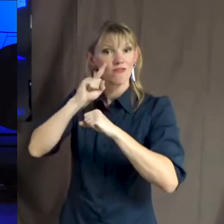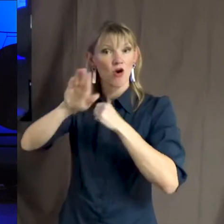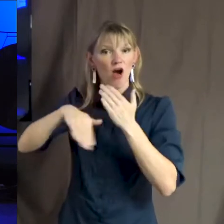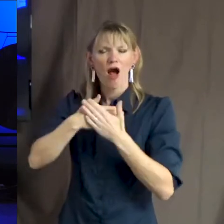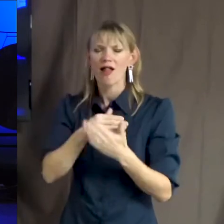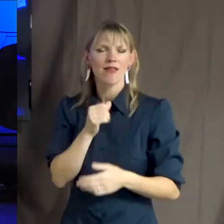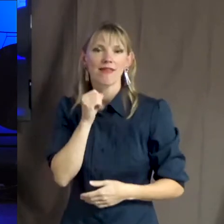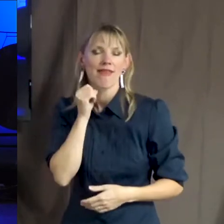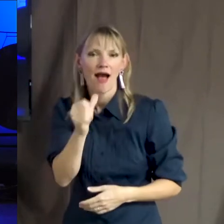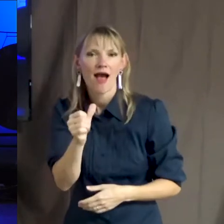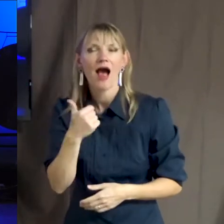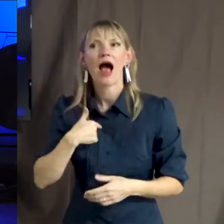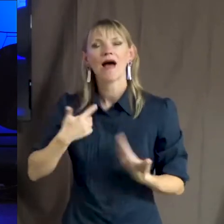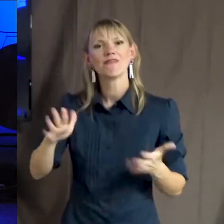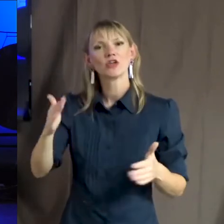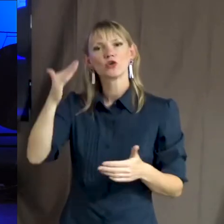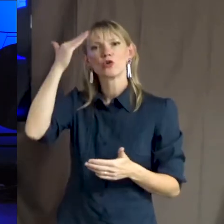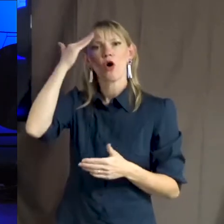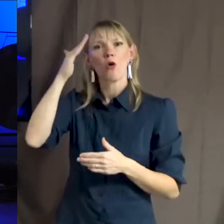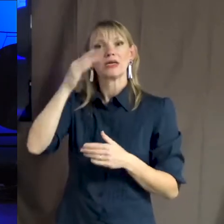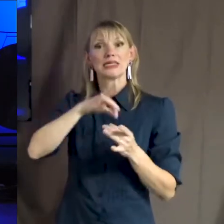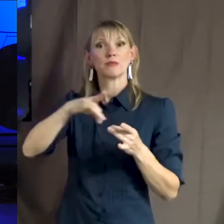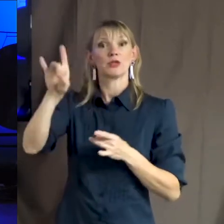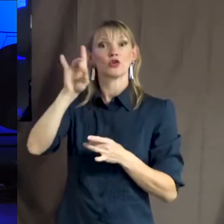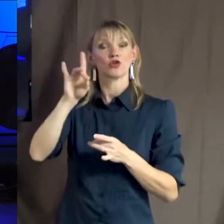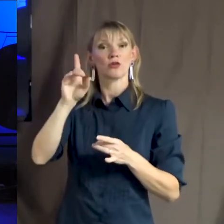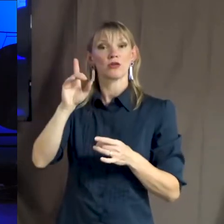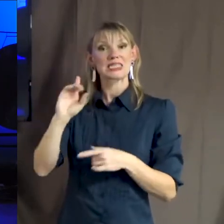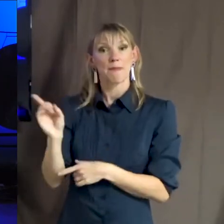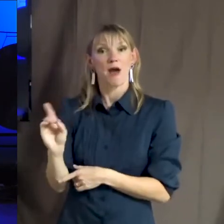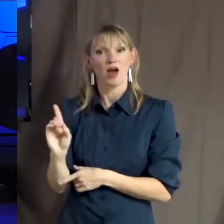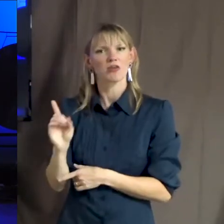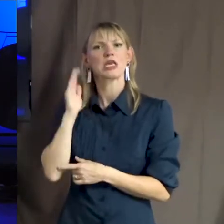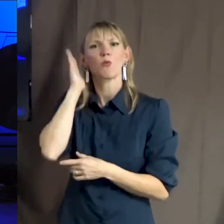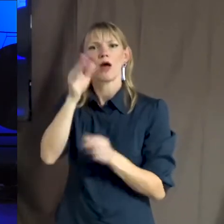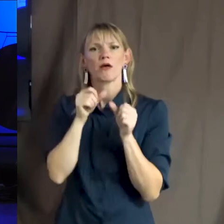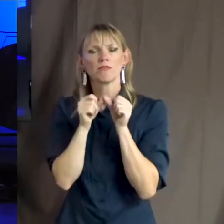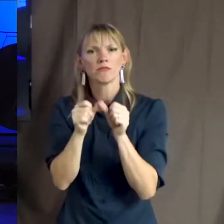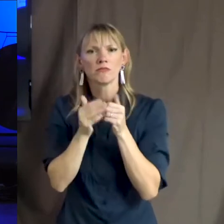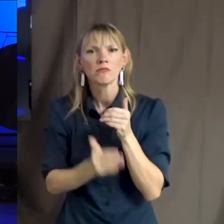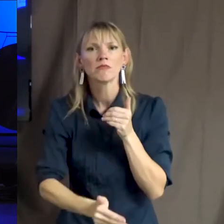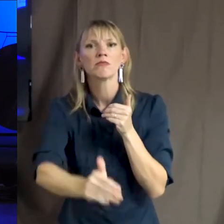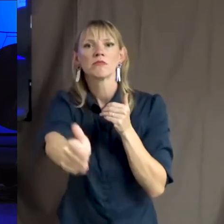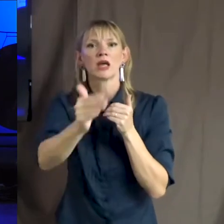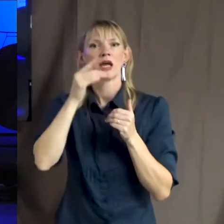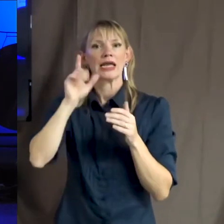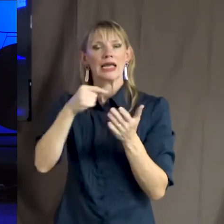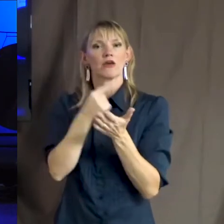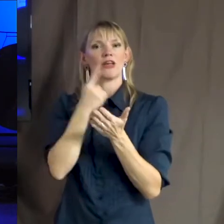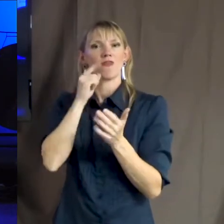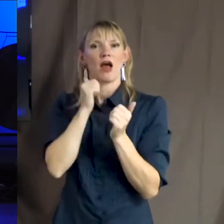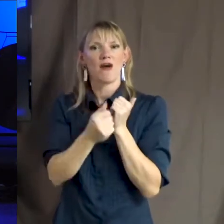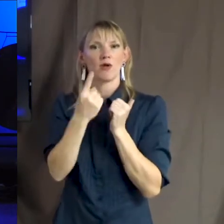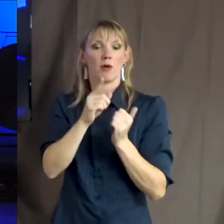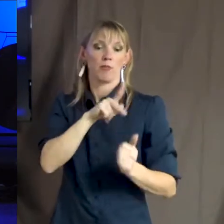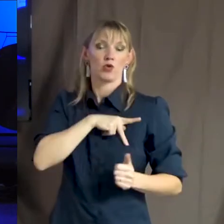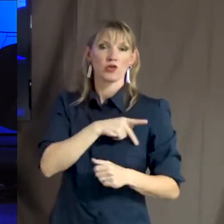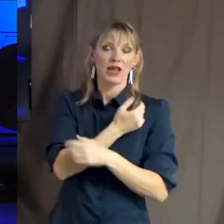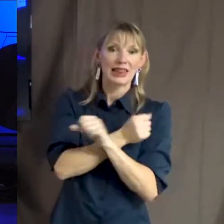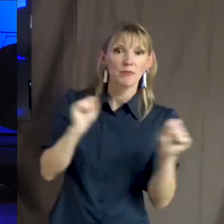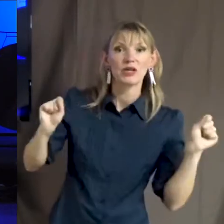I know that this spiritual democracy shall endure, guaranteeing to everyone in this country personal liberty, happiness,